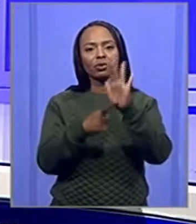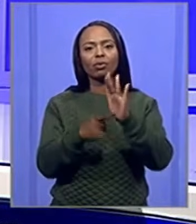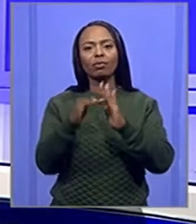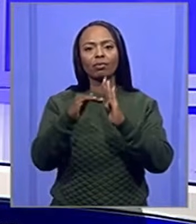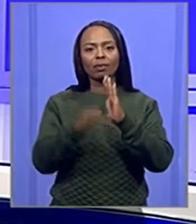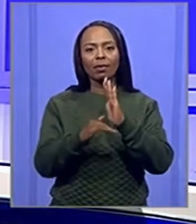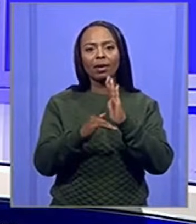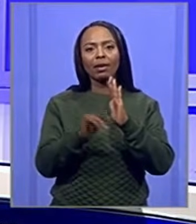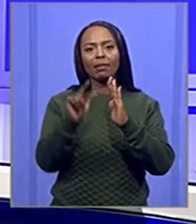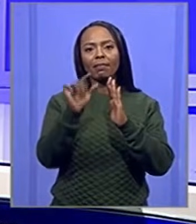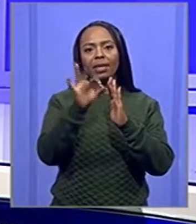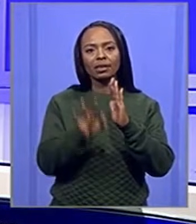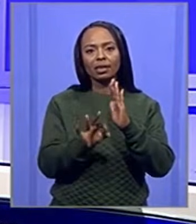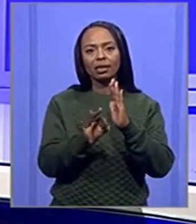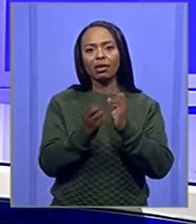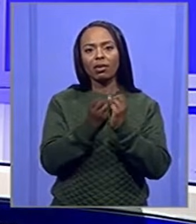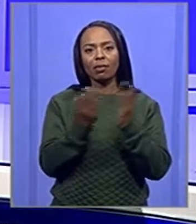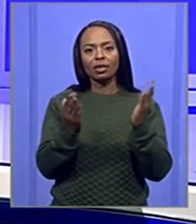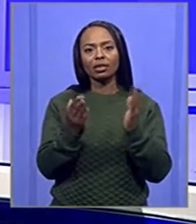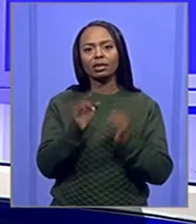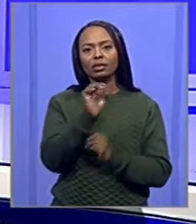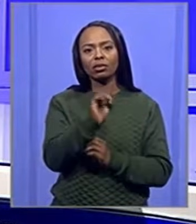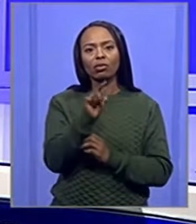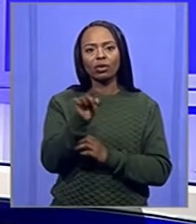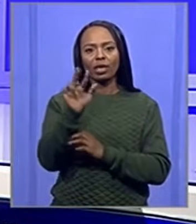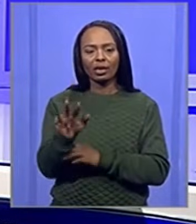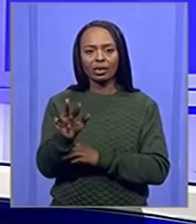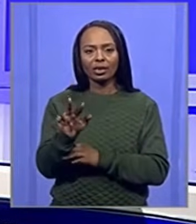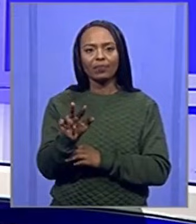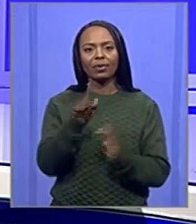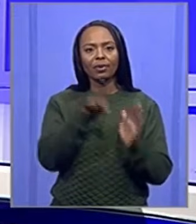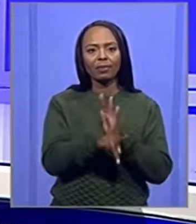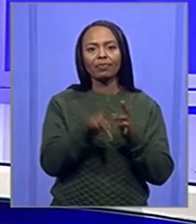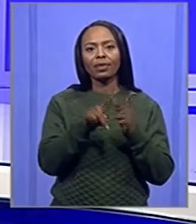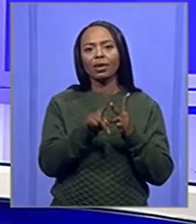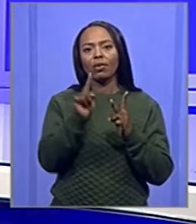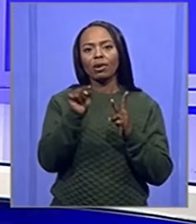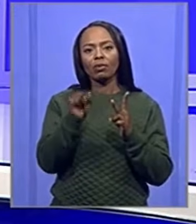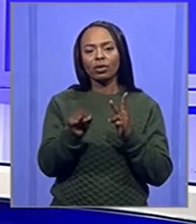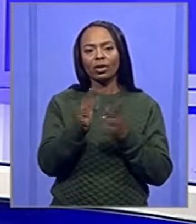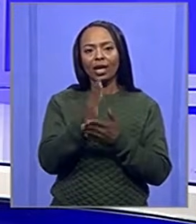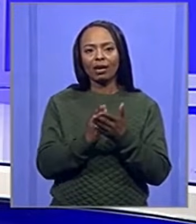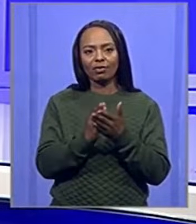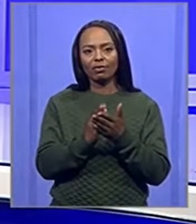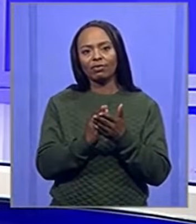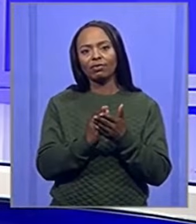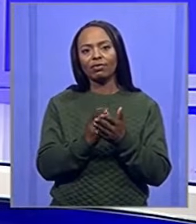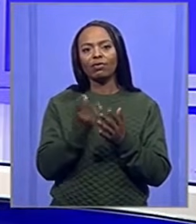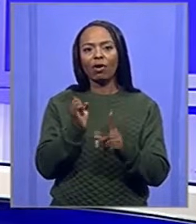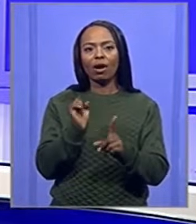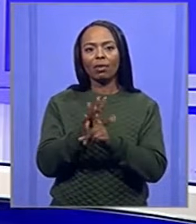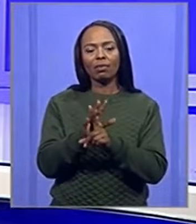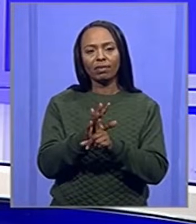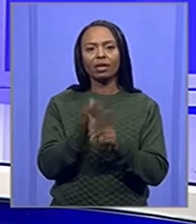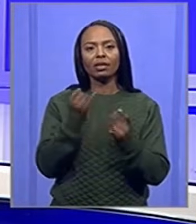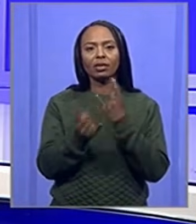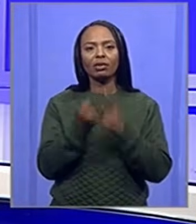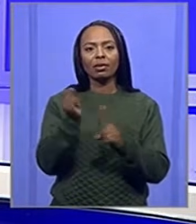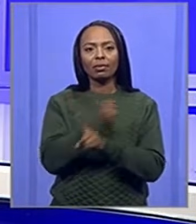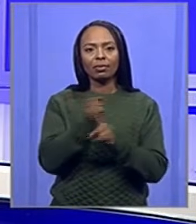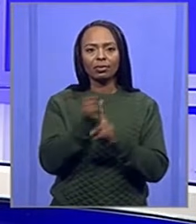di le 0.8 mo dipolaong le diperesente di le 1.5 mo ditlhaselong ka thobalano